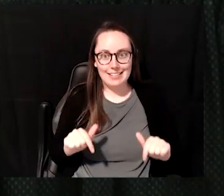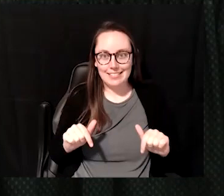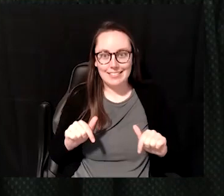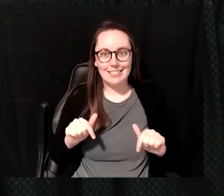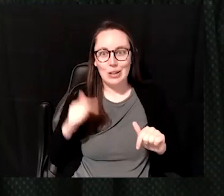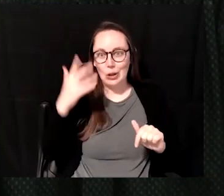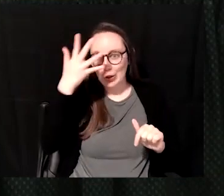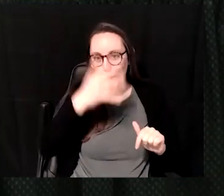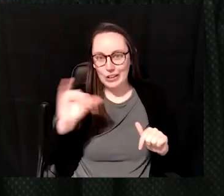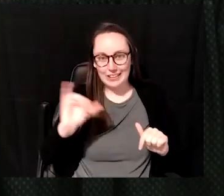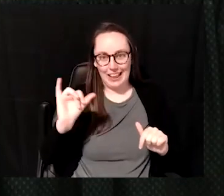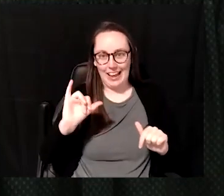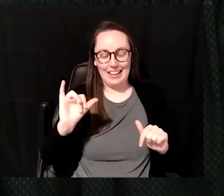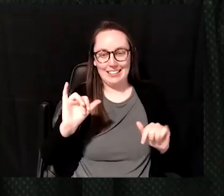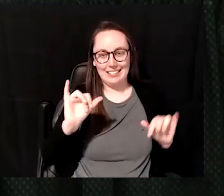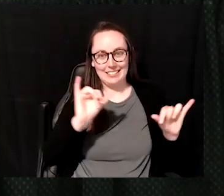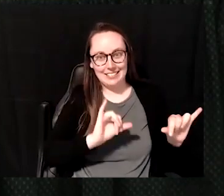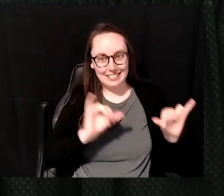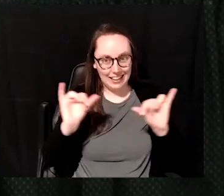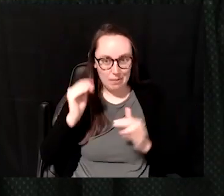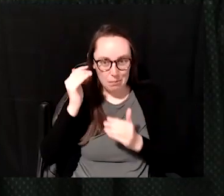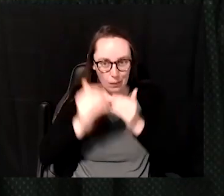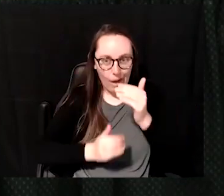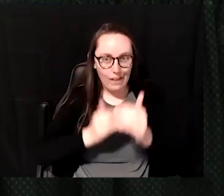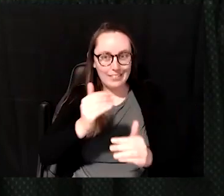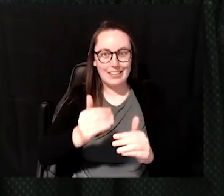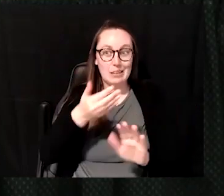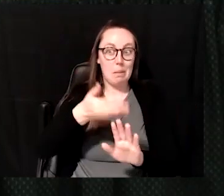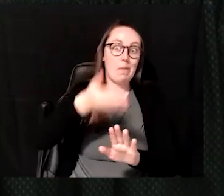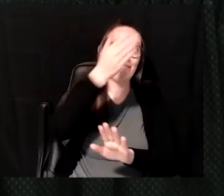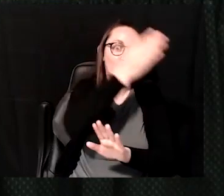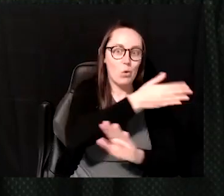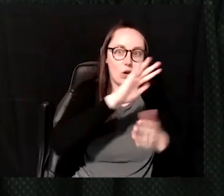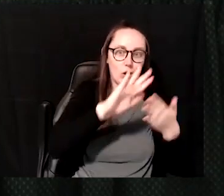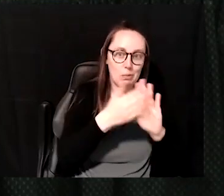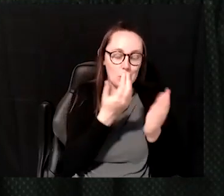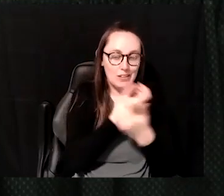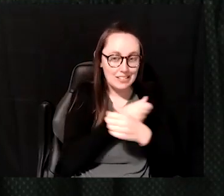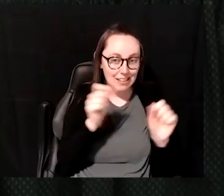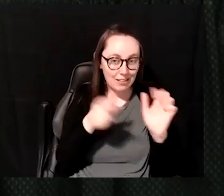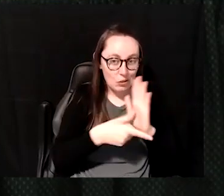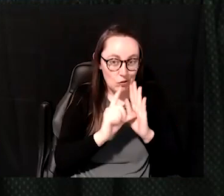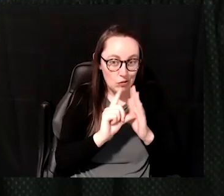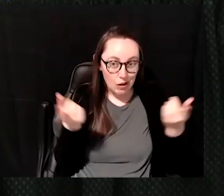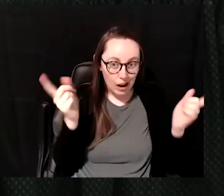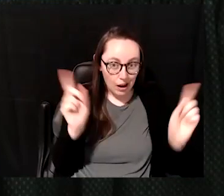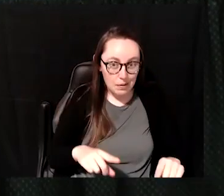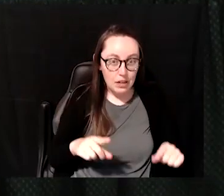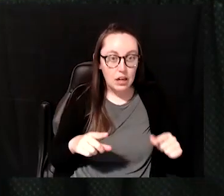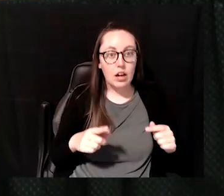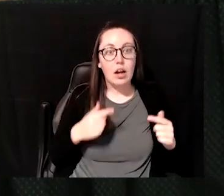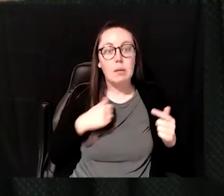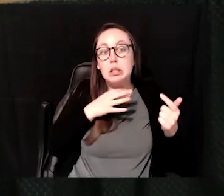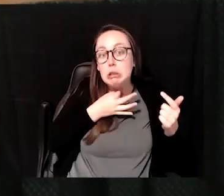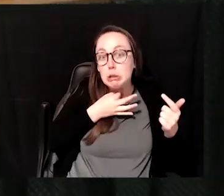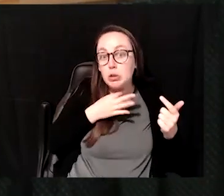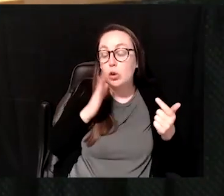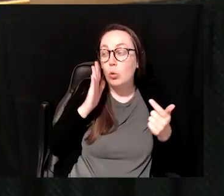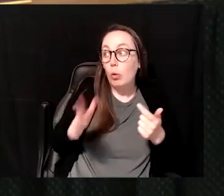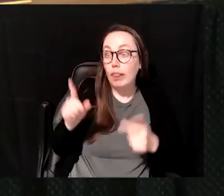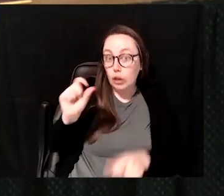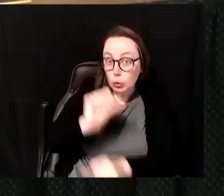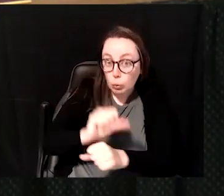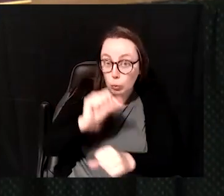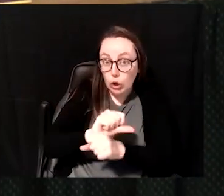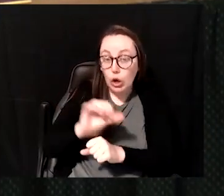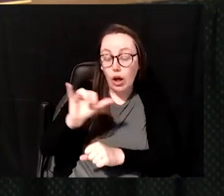I just want to know like are you gonna work in that RFP and then we'll never see it and then we'll see the responses to it